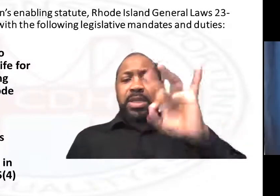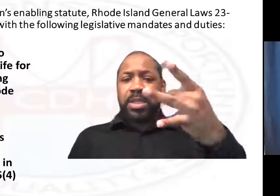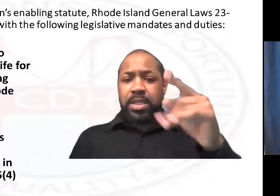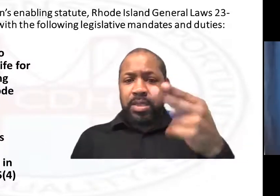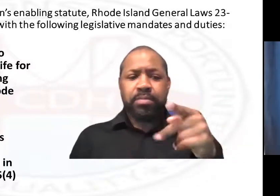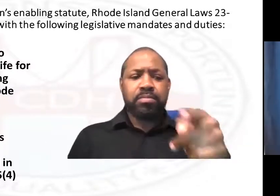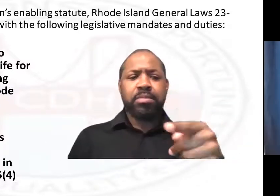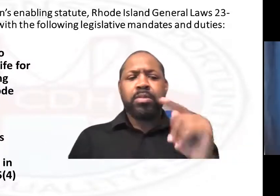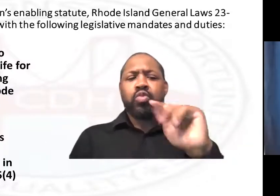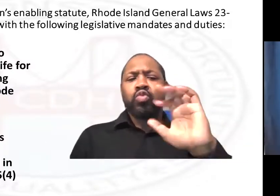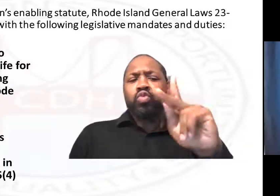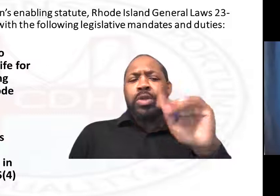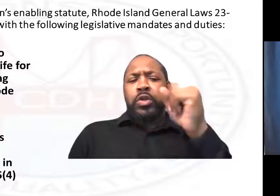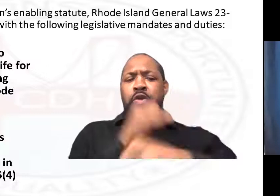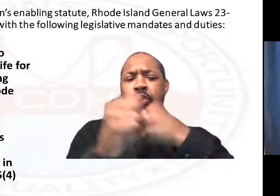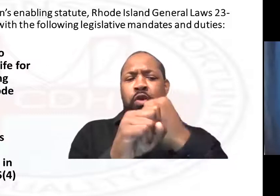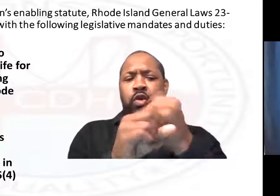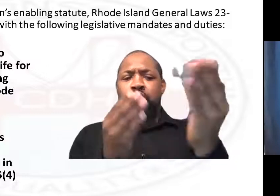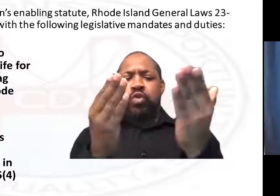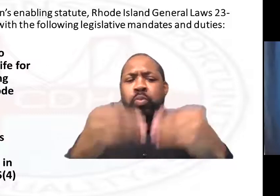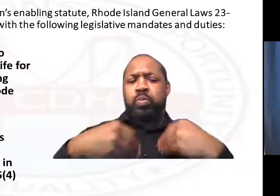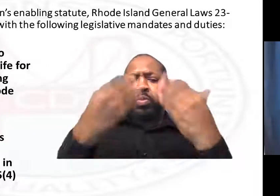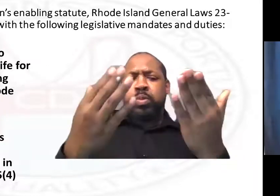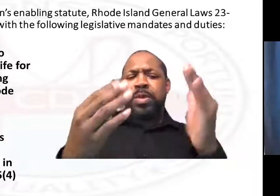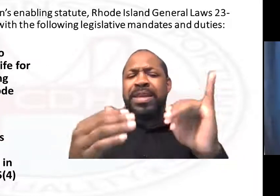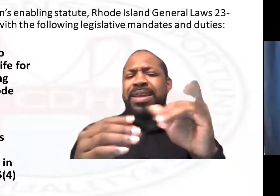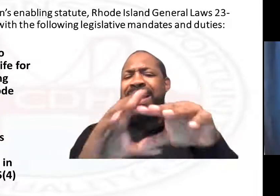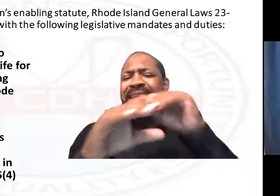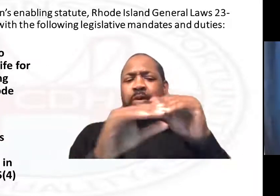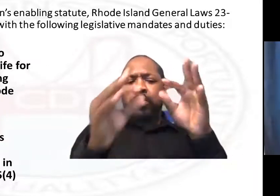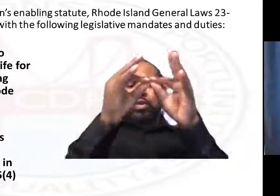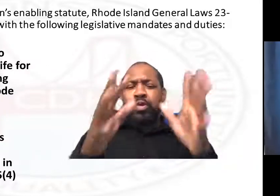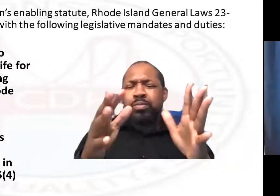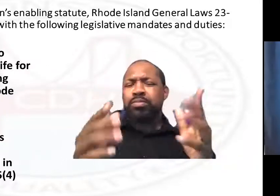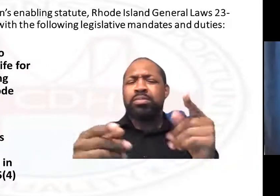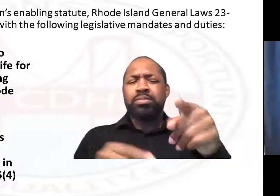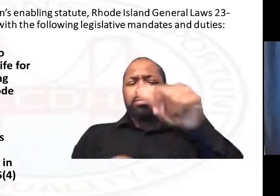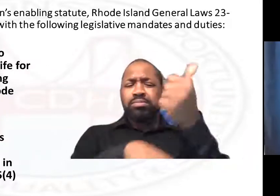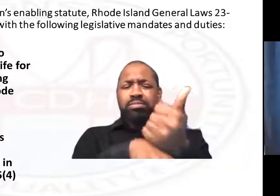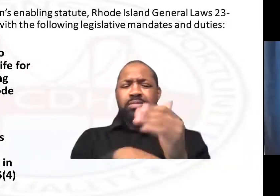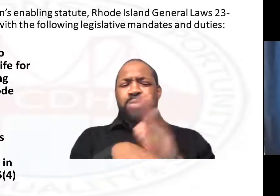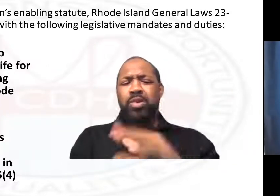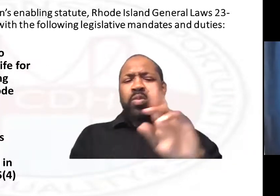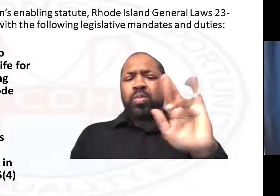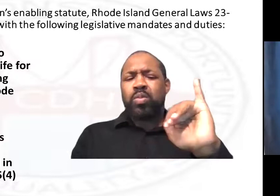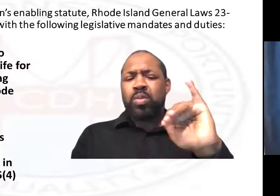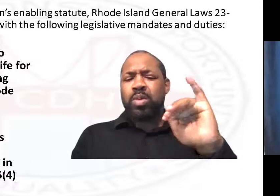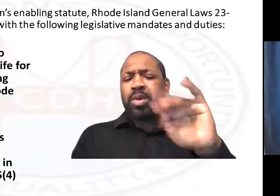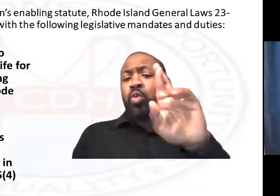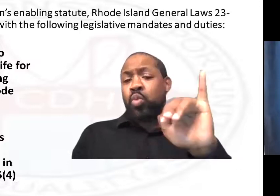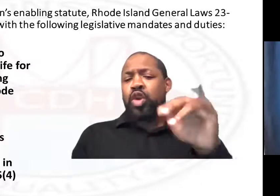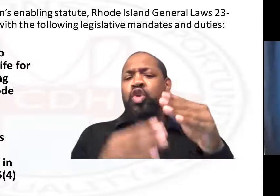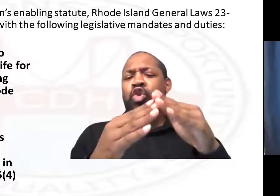state. Moving on to the seventh. The eighth, we want to track clearly yearly services